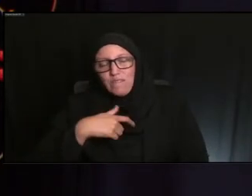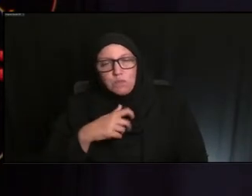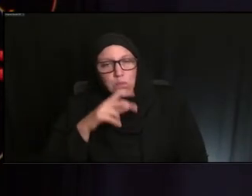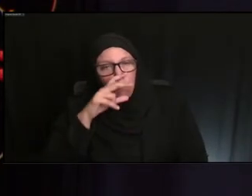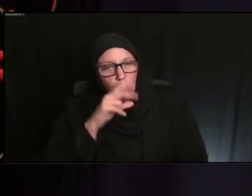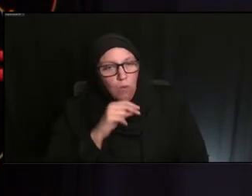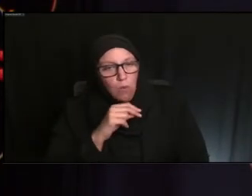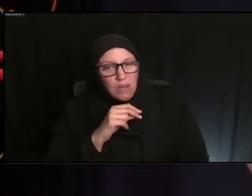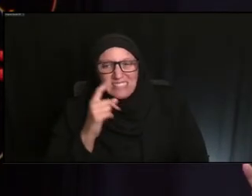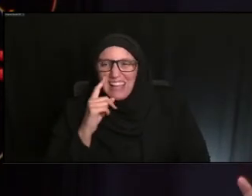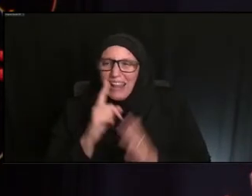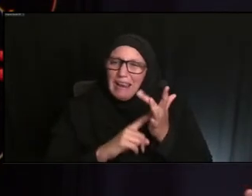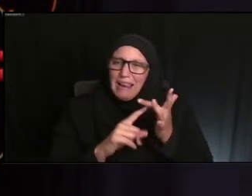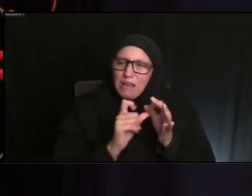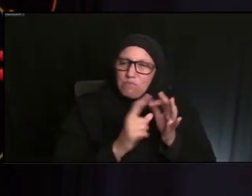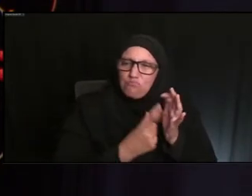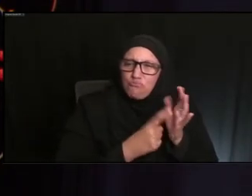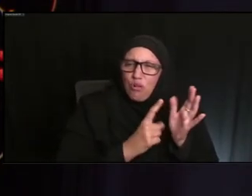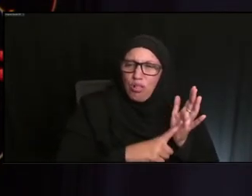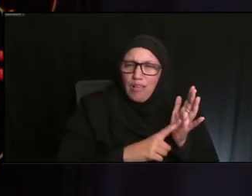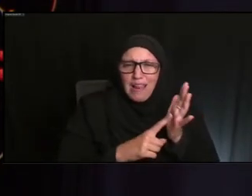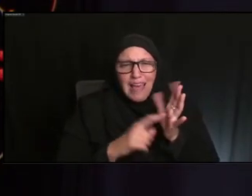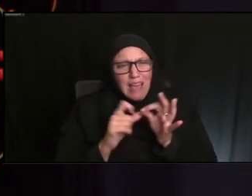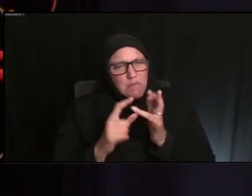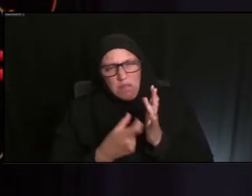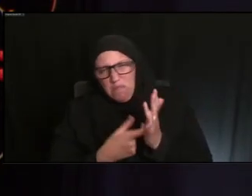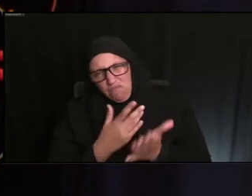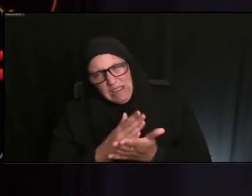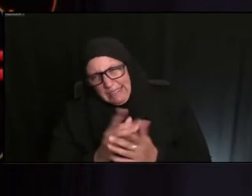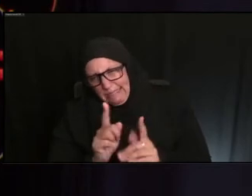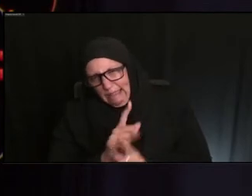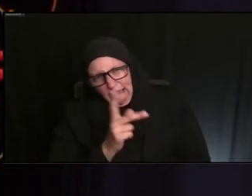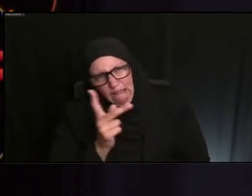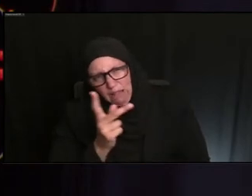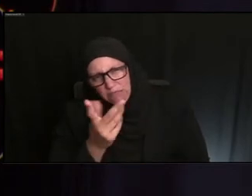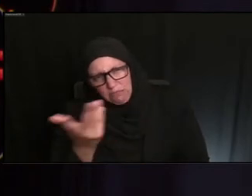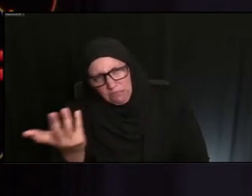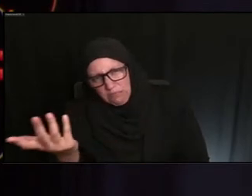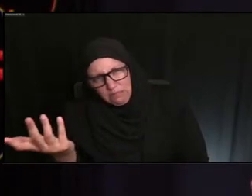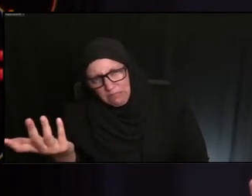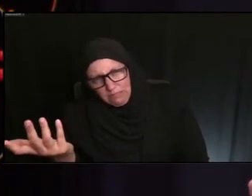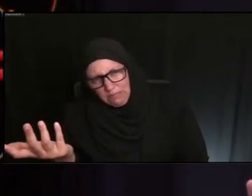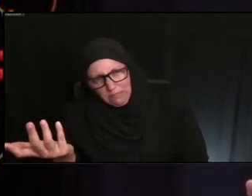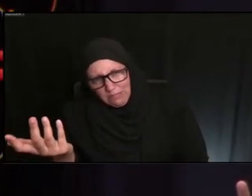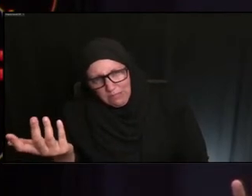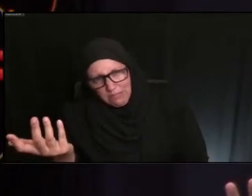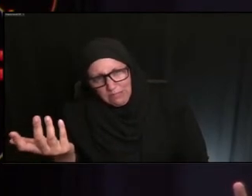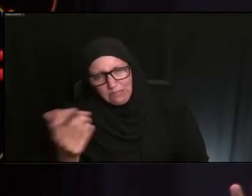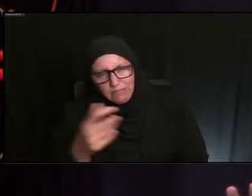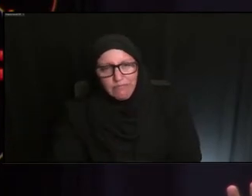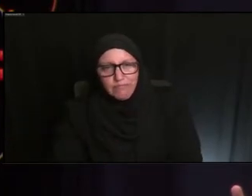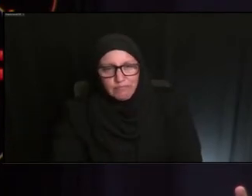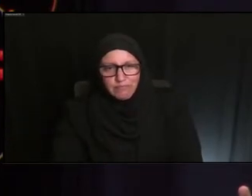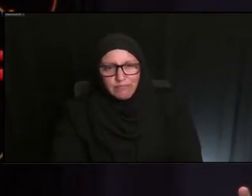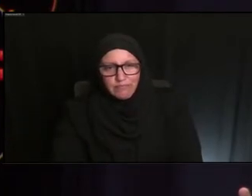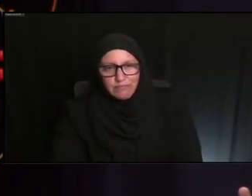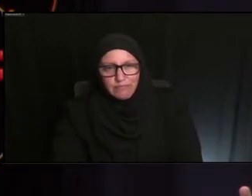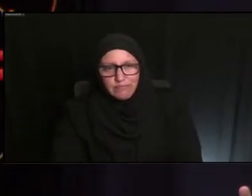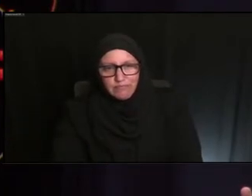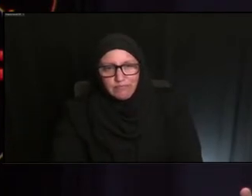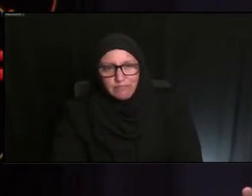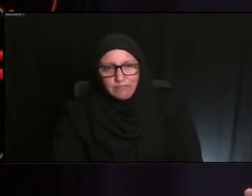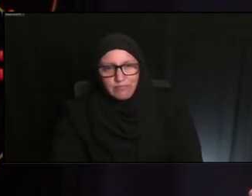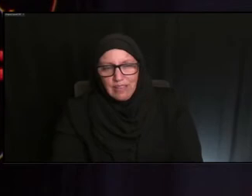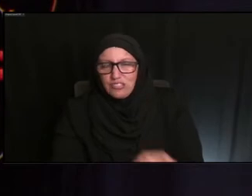liberal government, labor government, but it's the same, you know. They just pretty much, they're playing, like, they're both playing the same game. They just